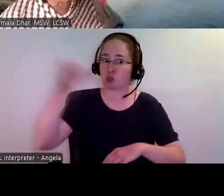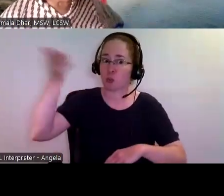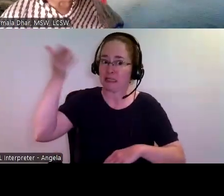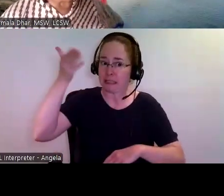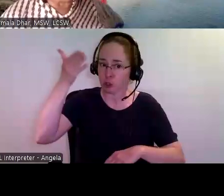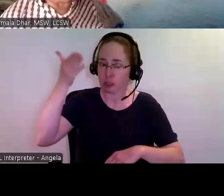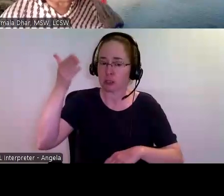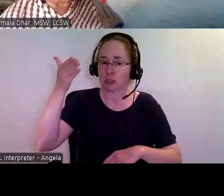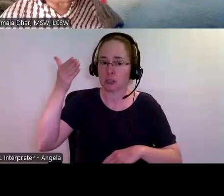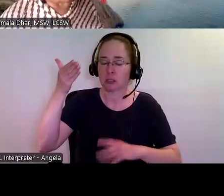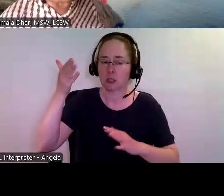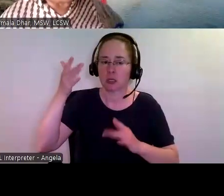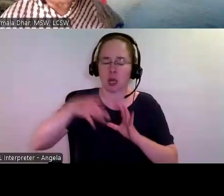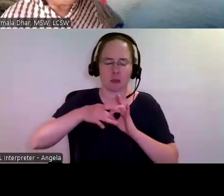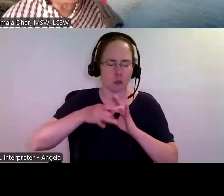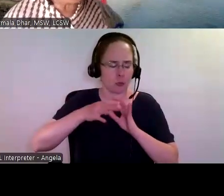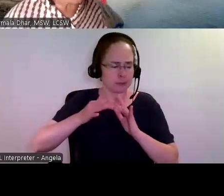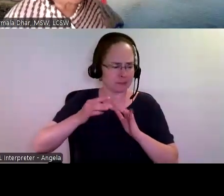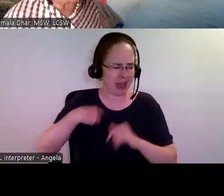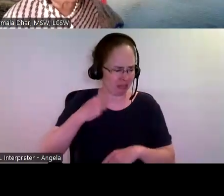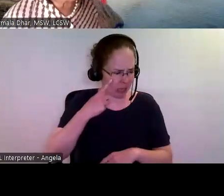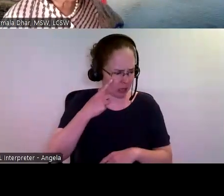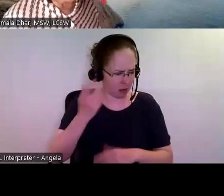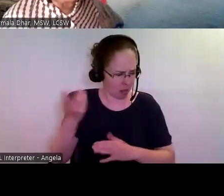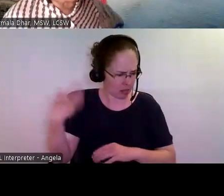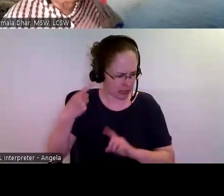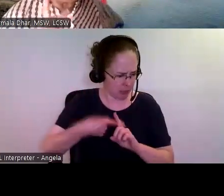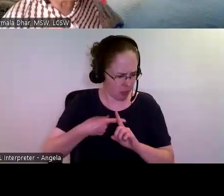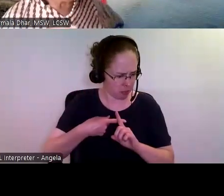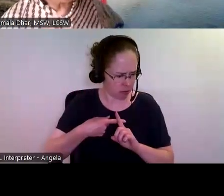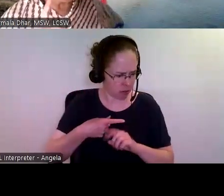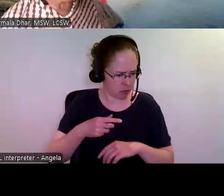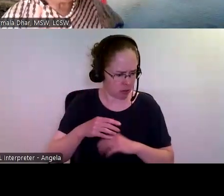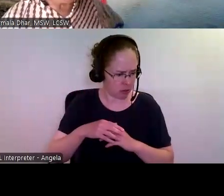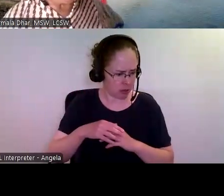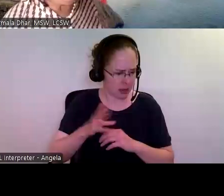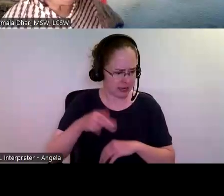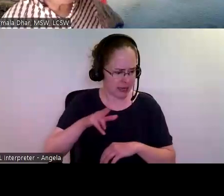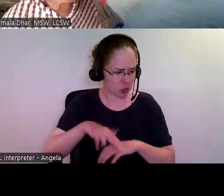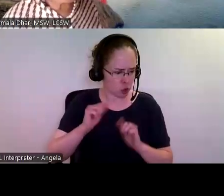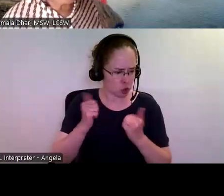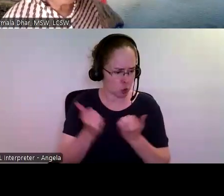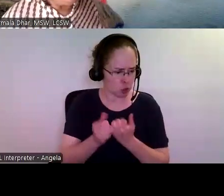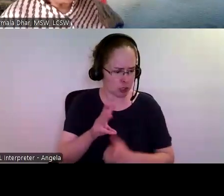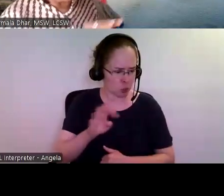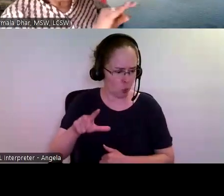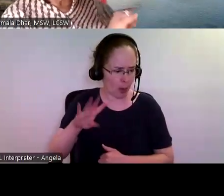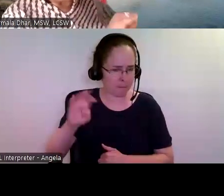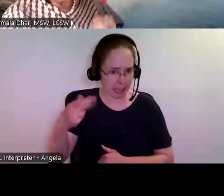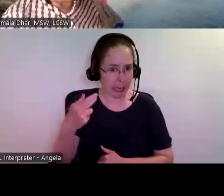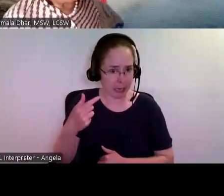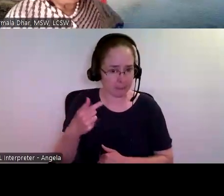presentation through the, I think it was last month, through the National Association of Wellbeing.